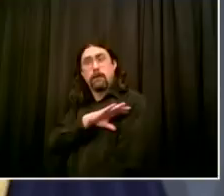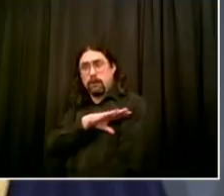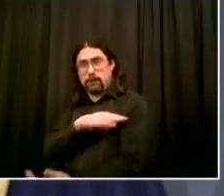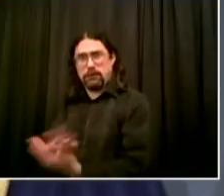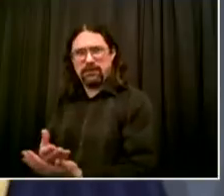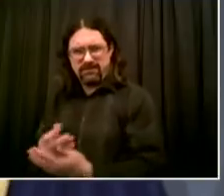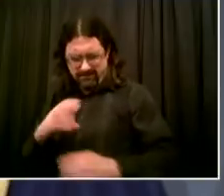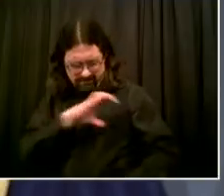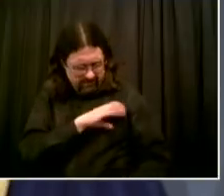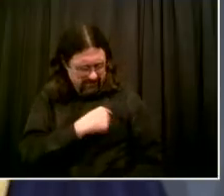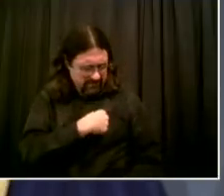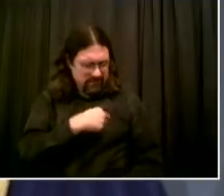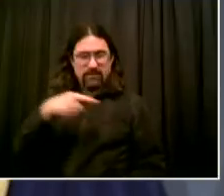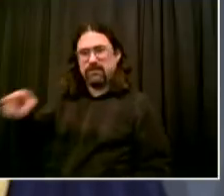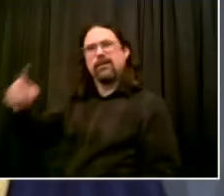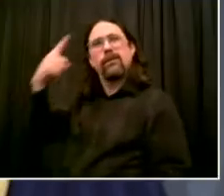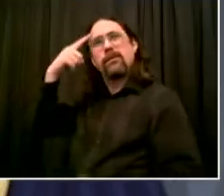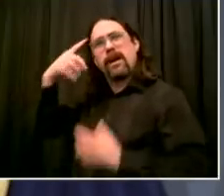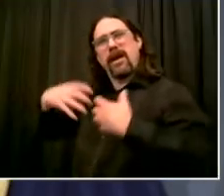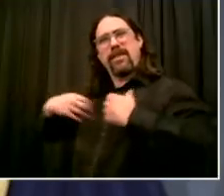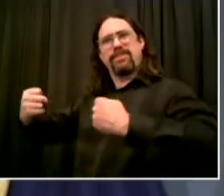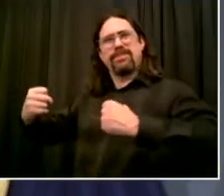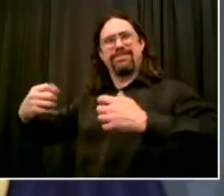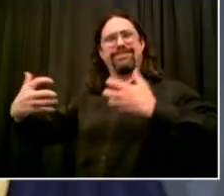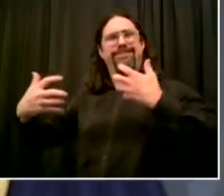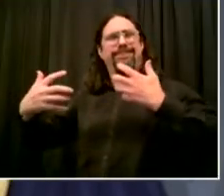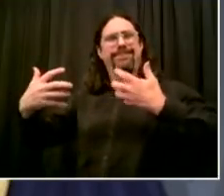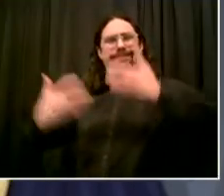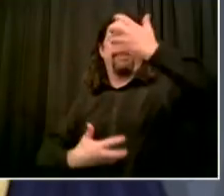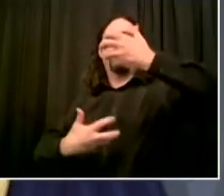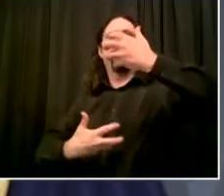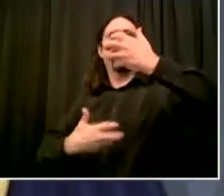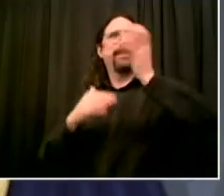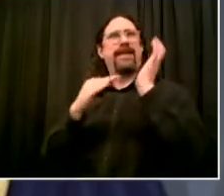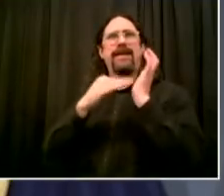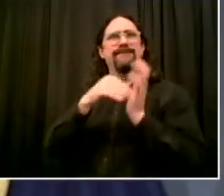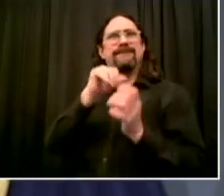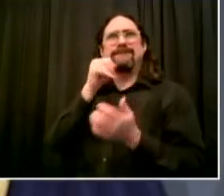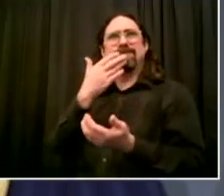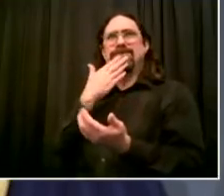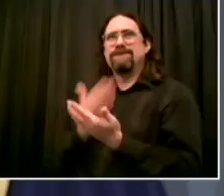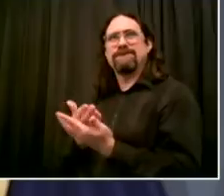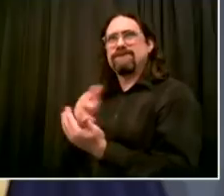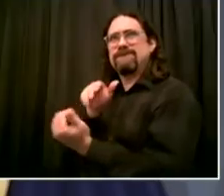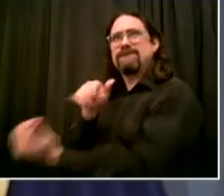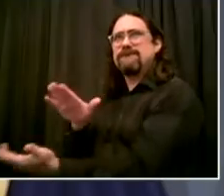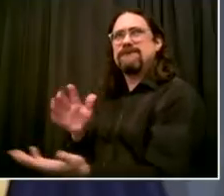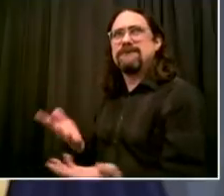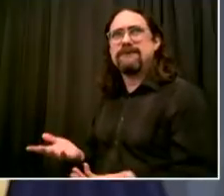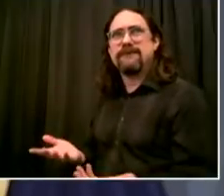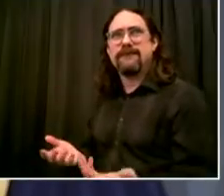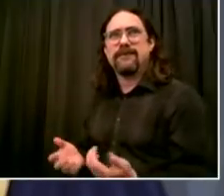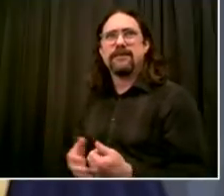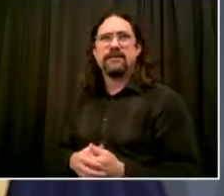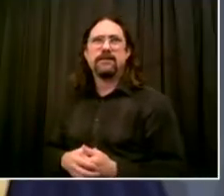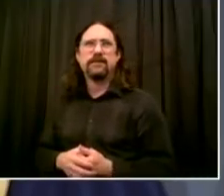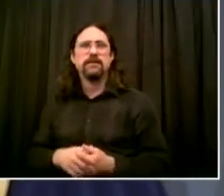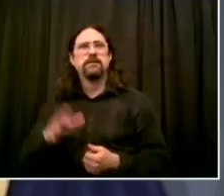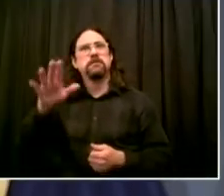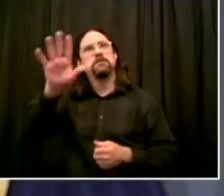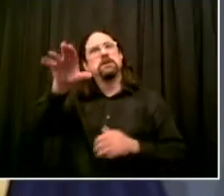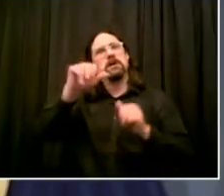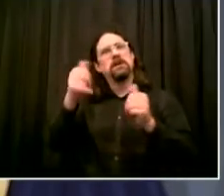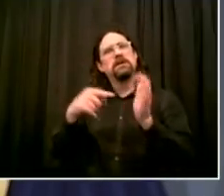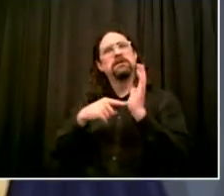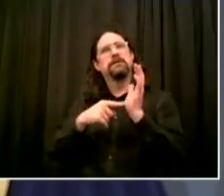Are you having those conversations? Are you thinking about it? And do you think that there is room in some of these areas of